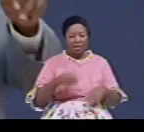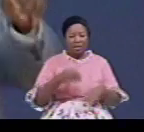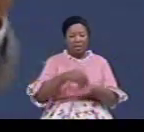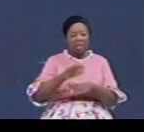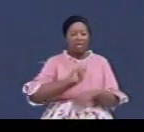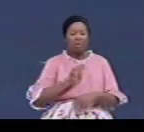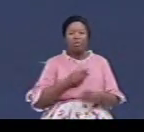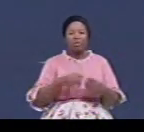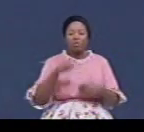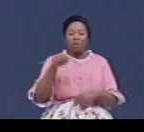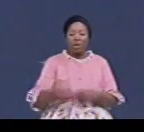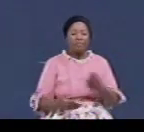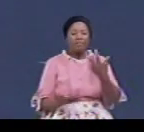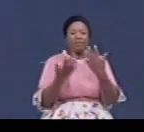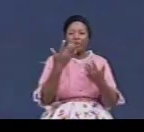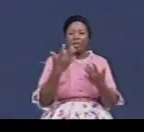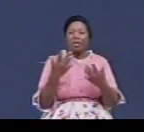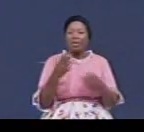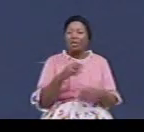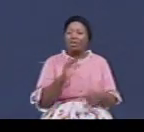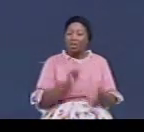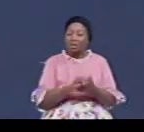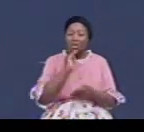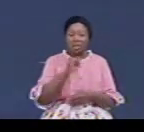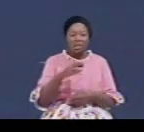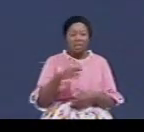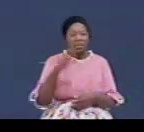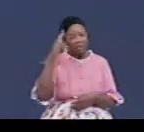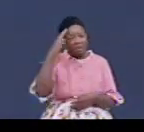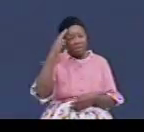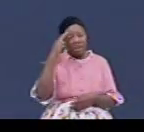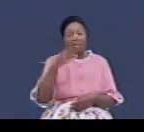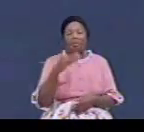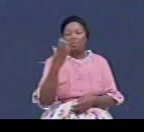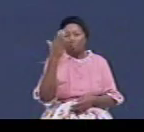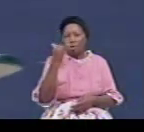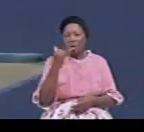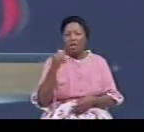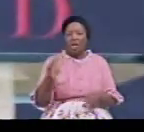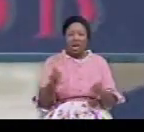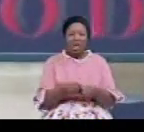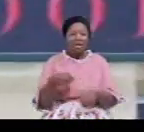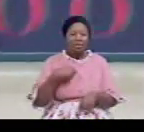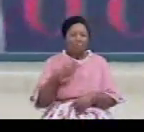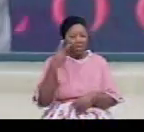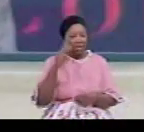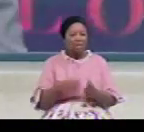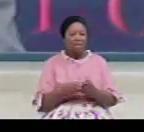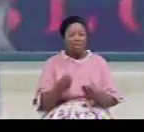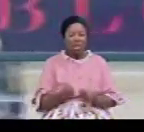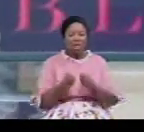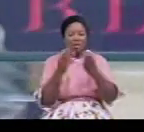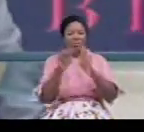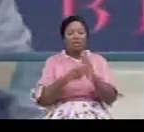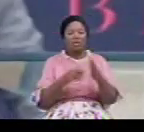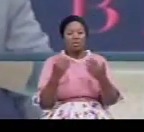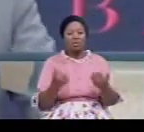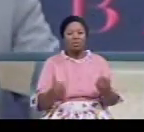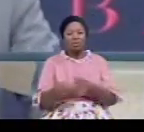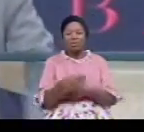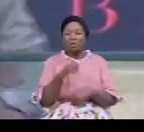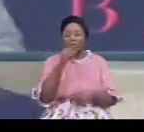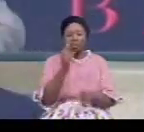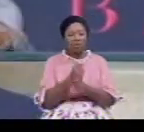eternal fire. That's the reason why, as we look at the atonement today, we're not just looking at healing.